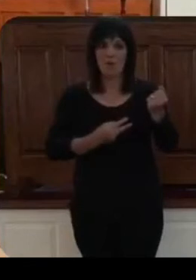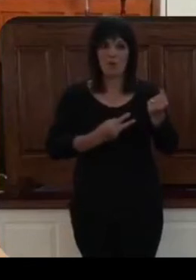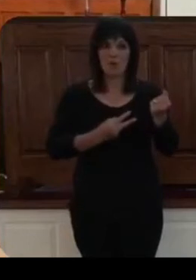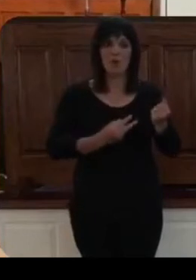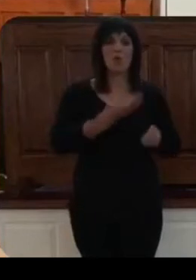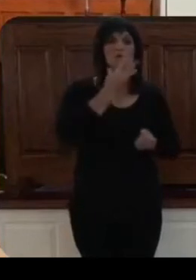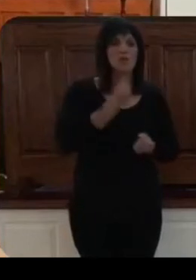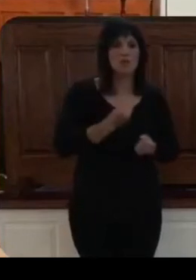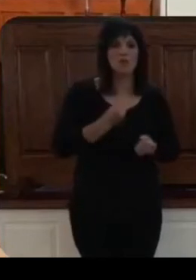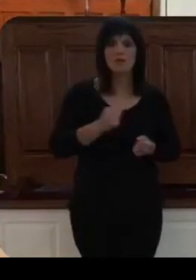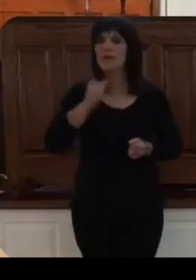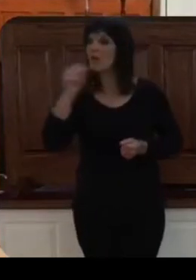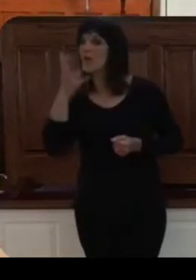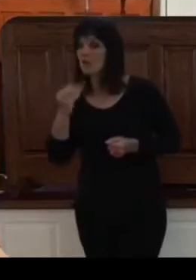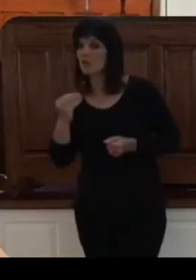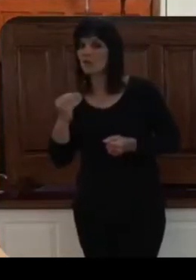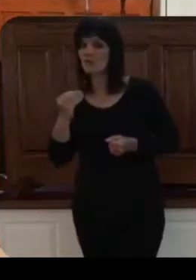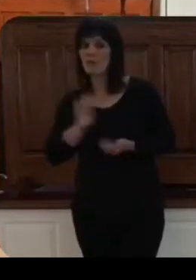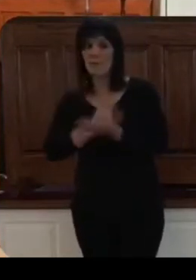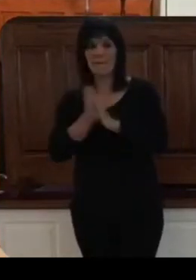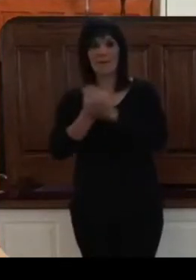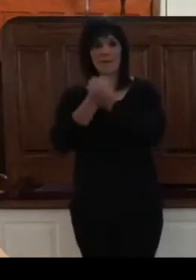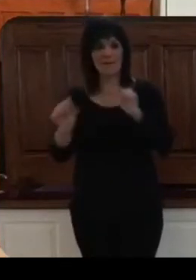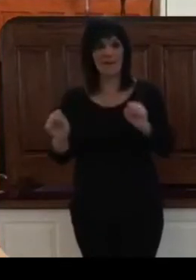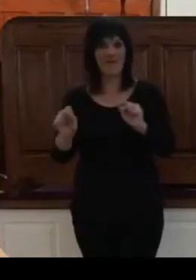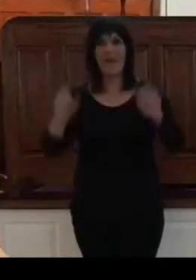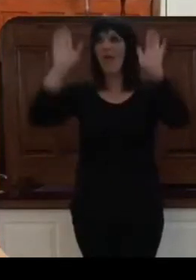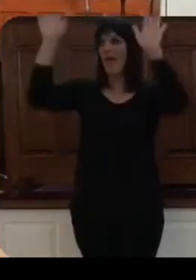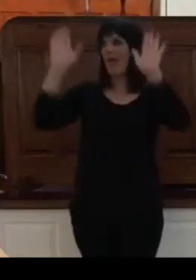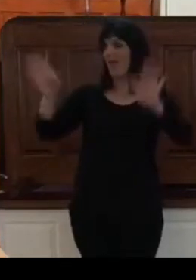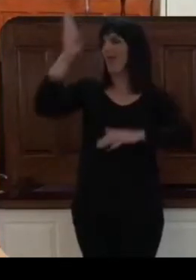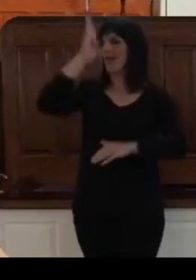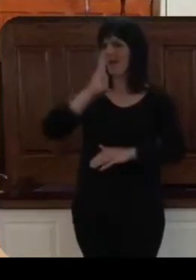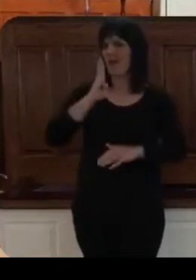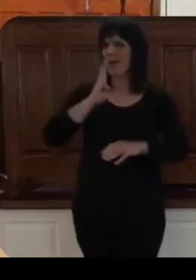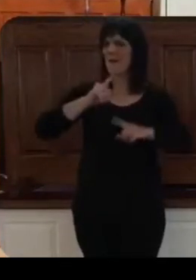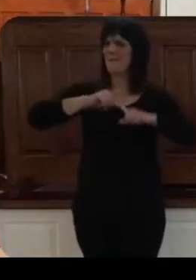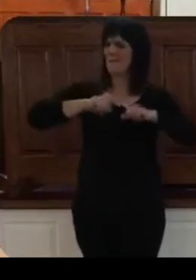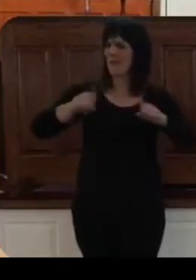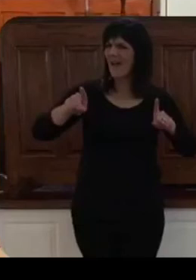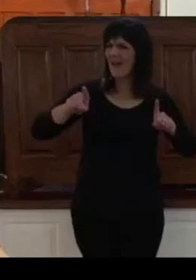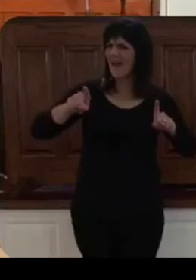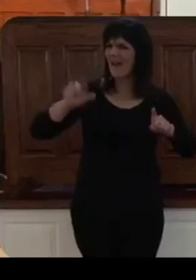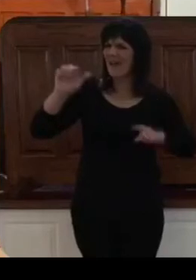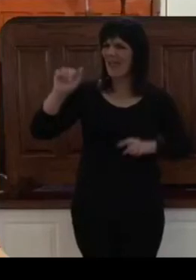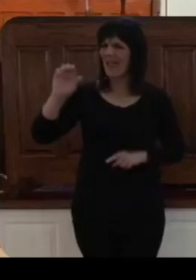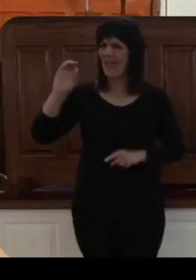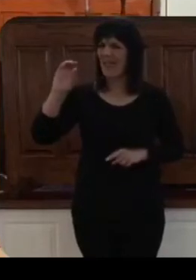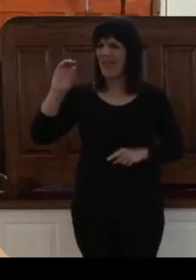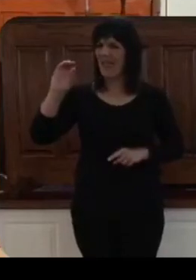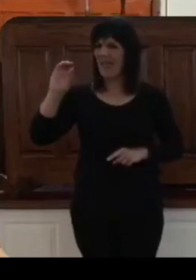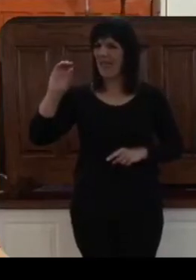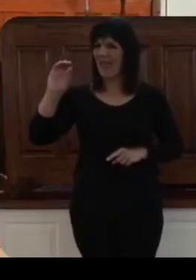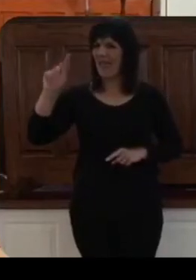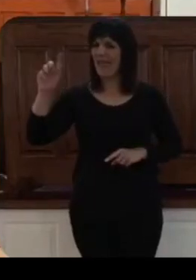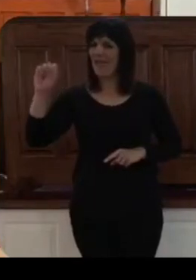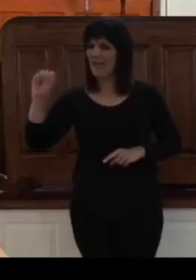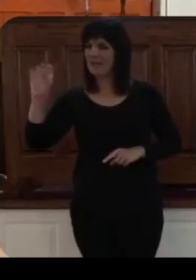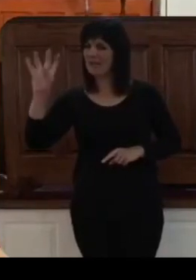Yay, God, right? Yay, God. But if you read that passage in Acts 17, it says those who rejected him get